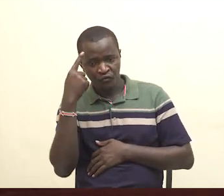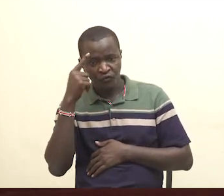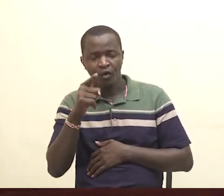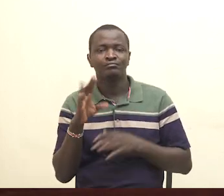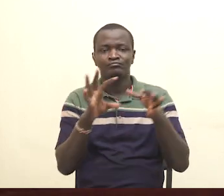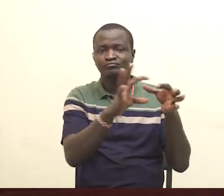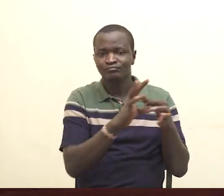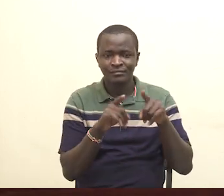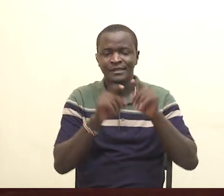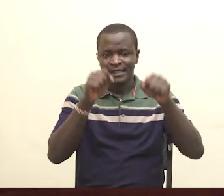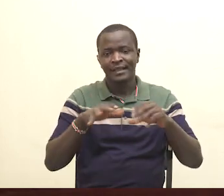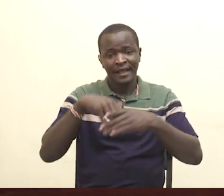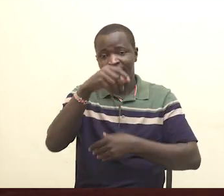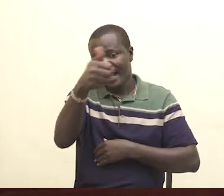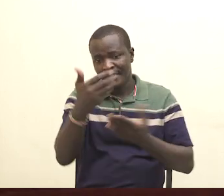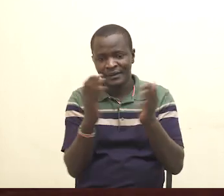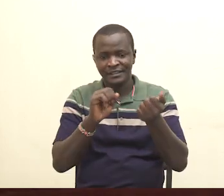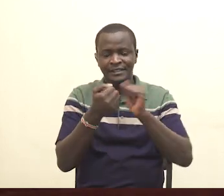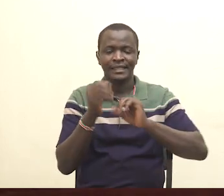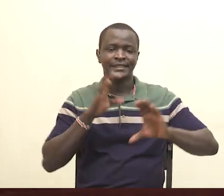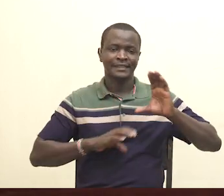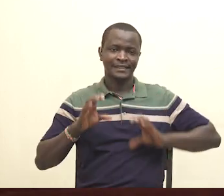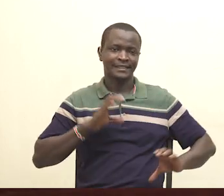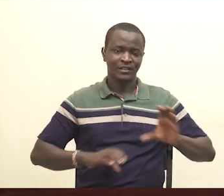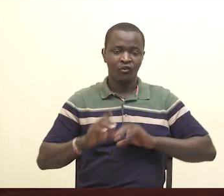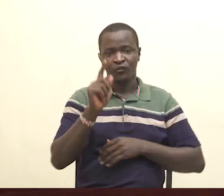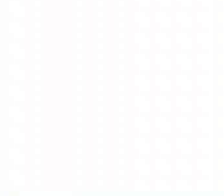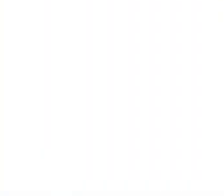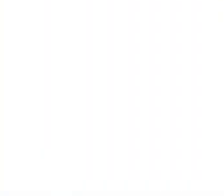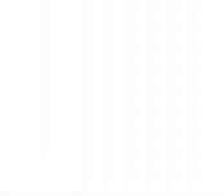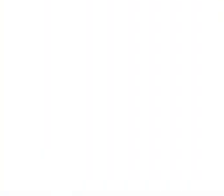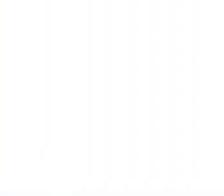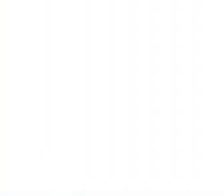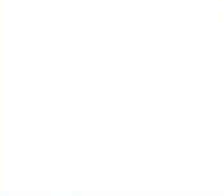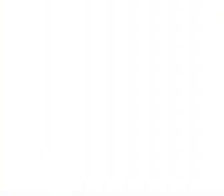we can enjoy the fruits of liberation alongside all the other citizens.